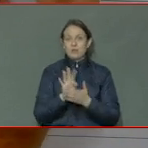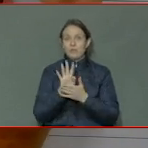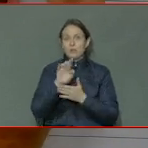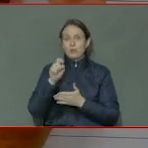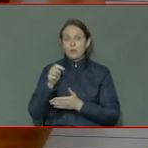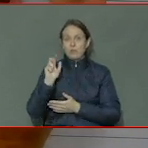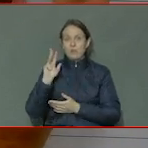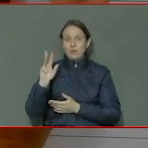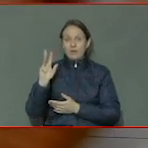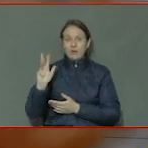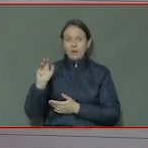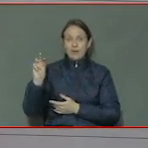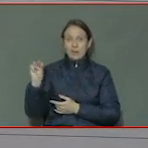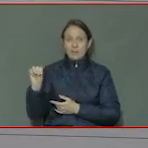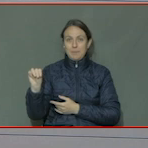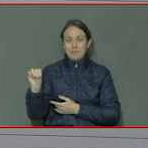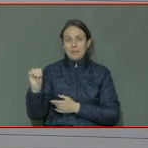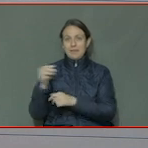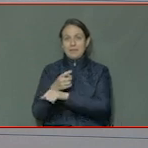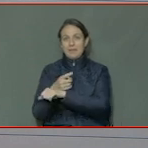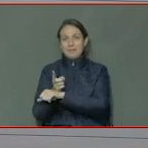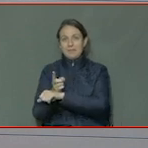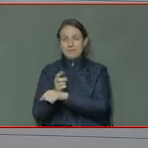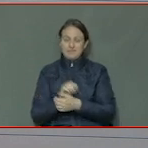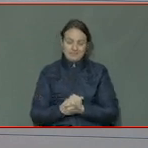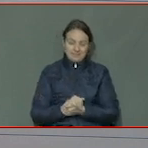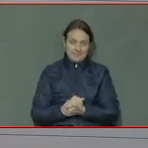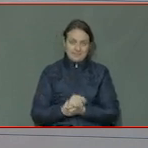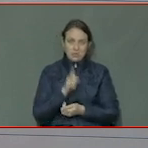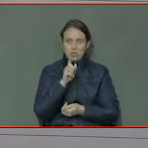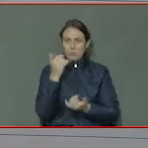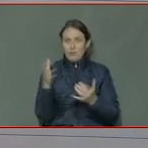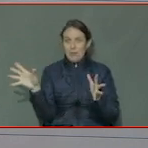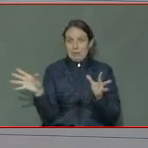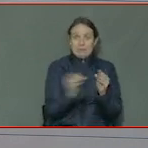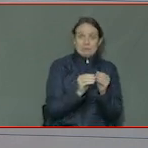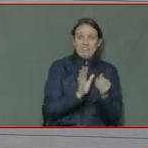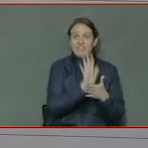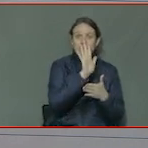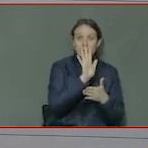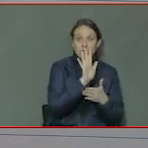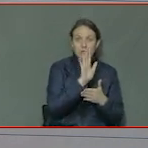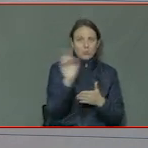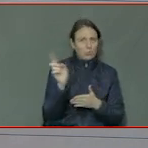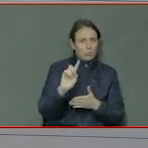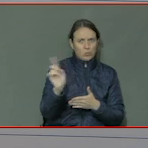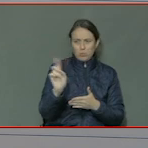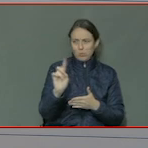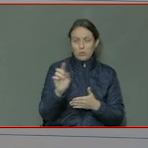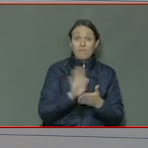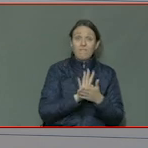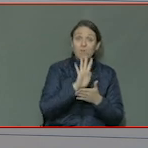14,99 meters per second. And please, boys and girls, don't round it to 15. There's a difference